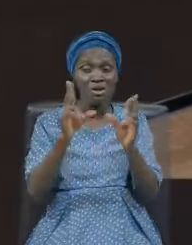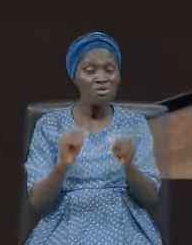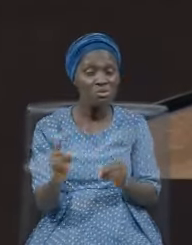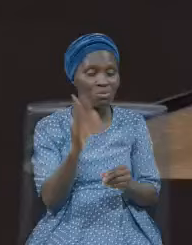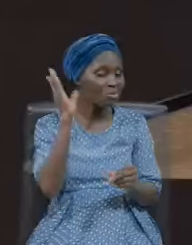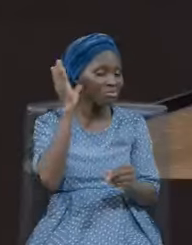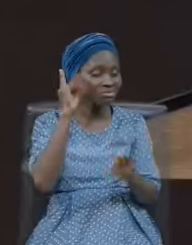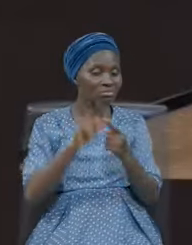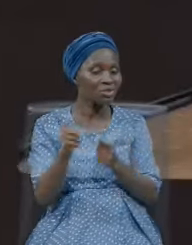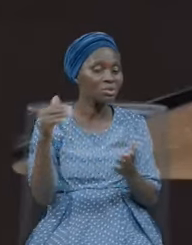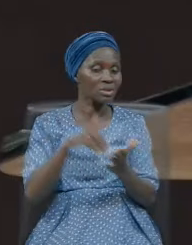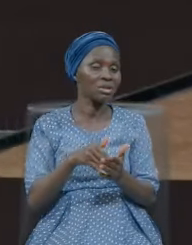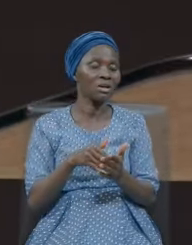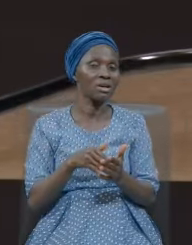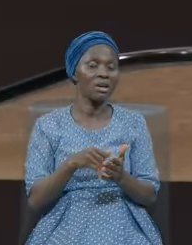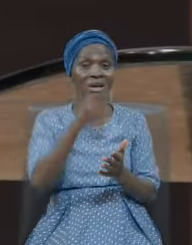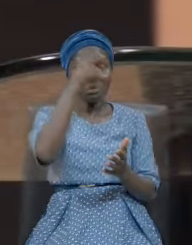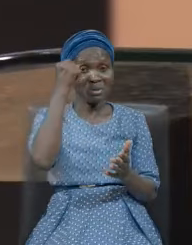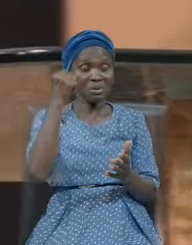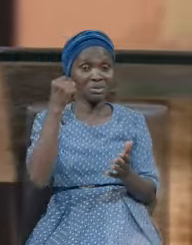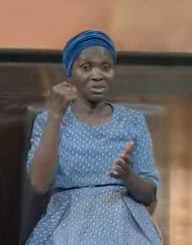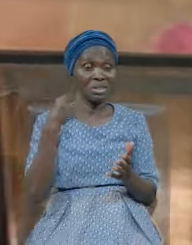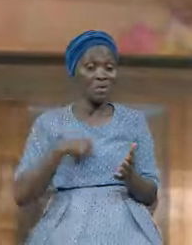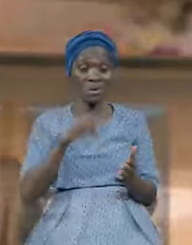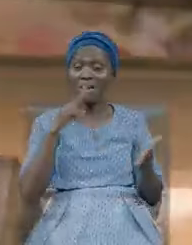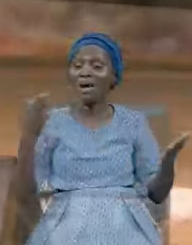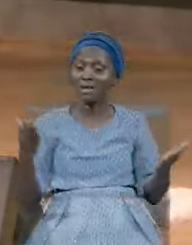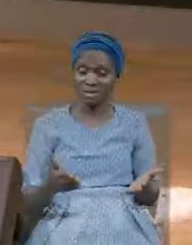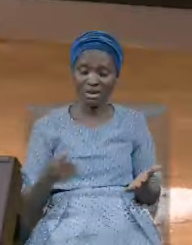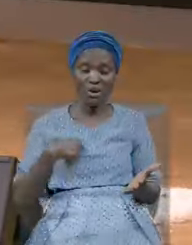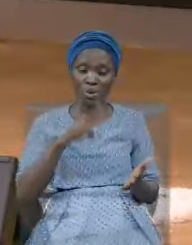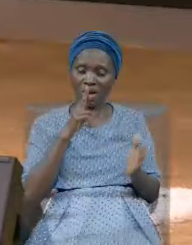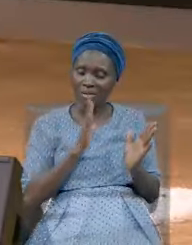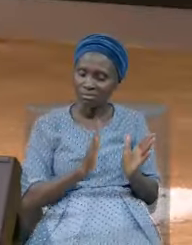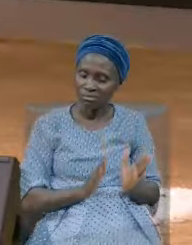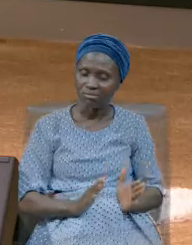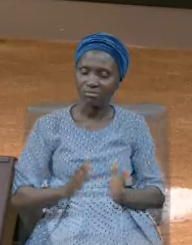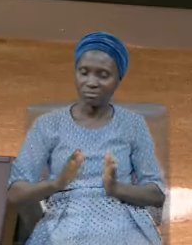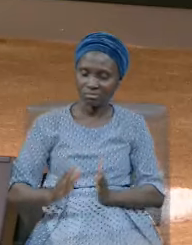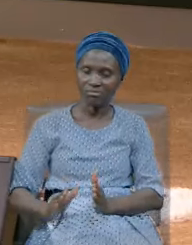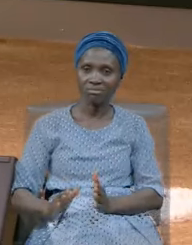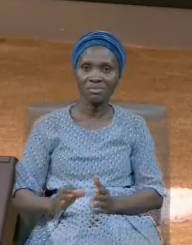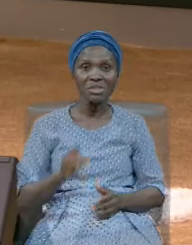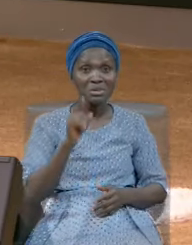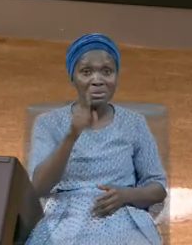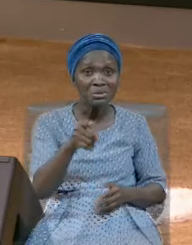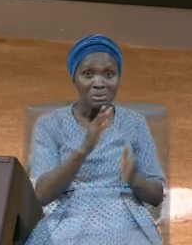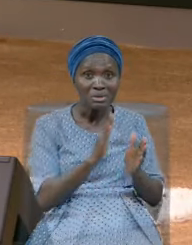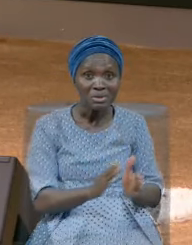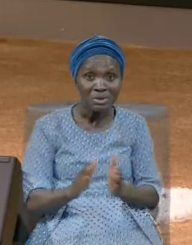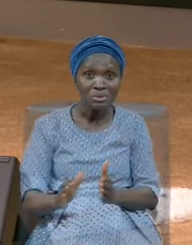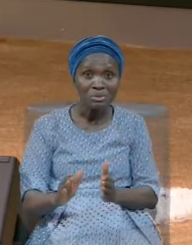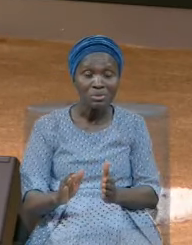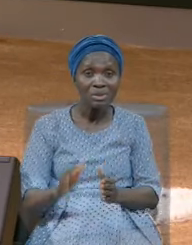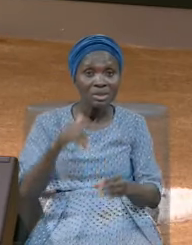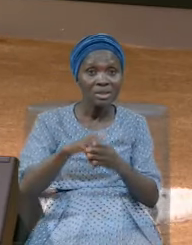again. Because here we are settled. They're settled in sin. I have written